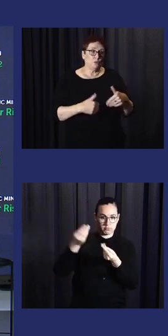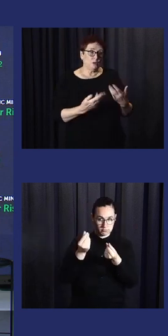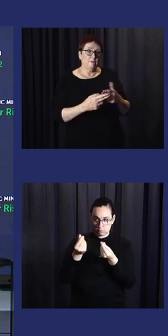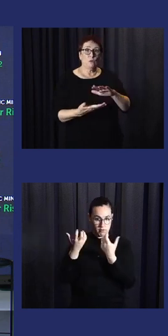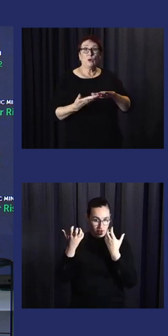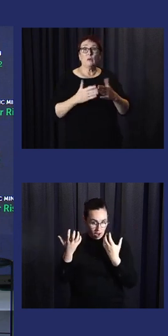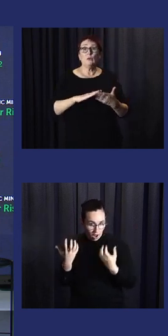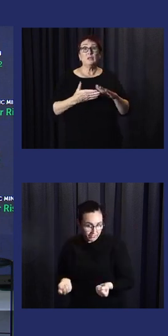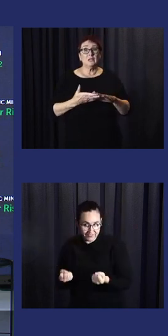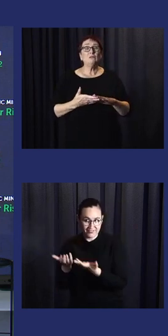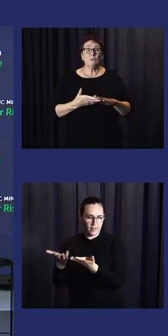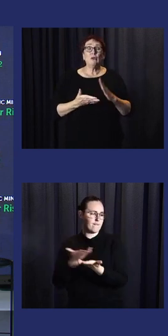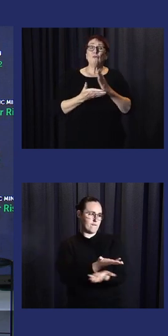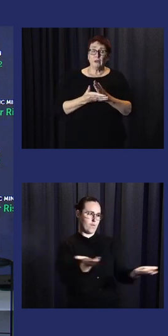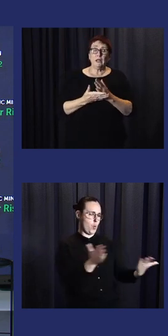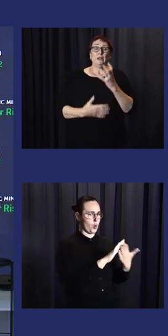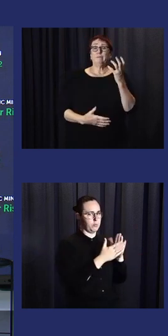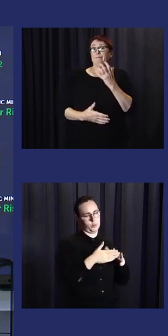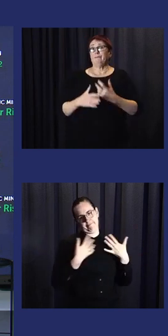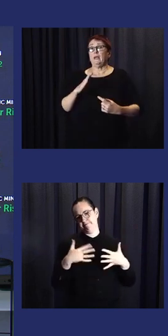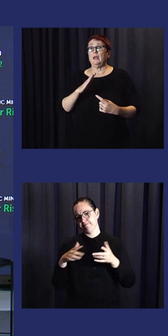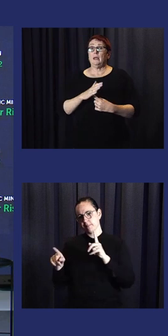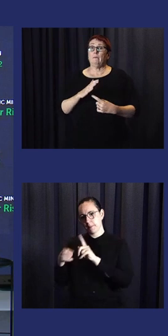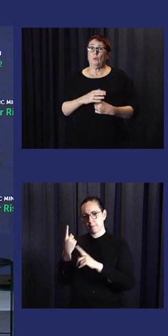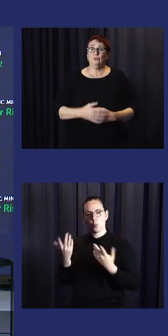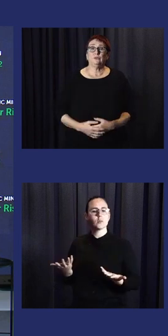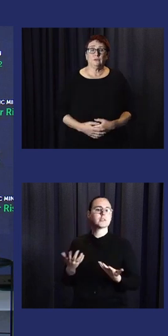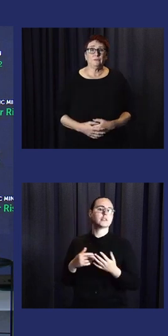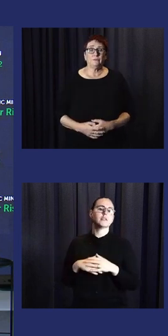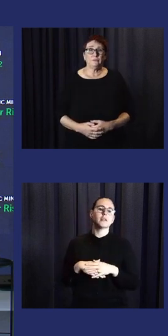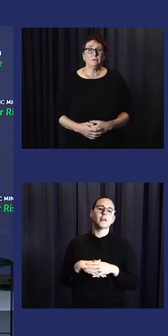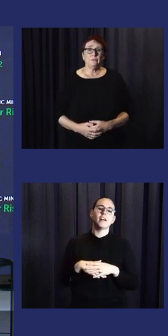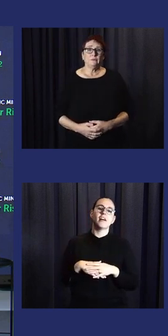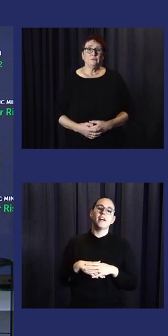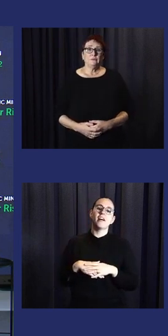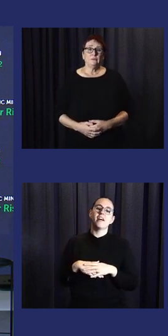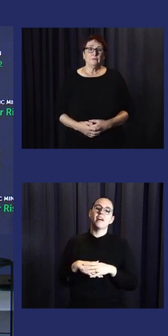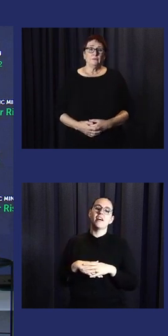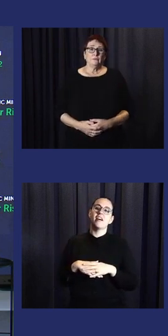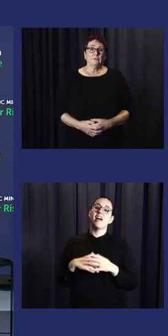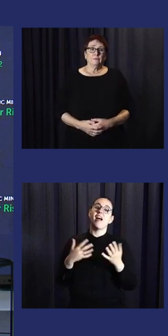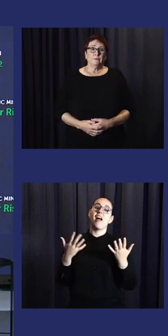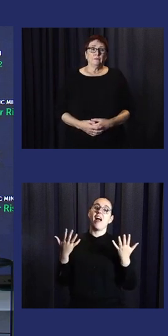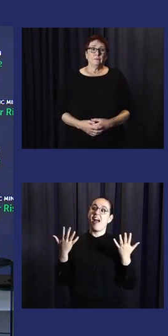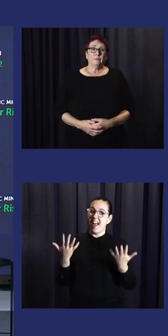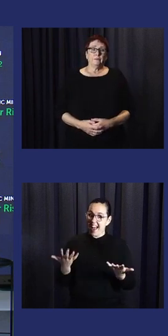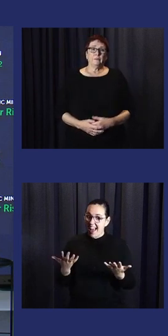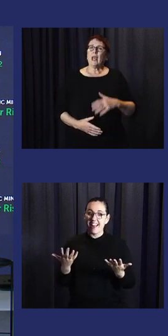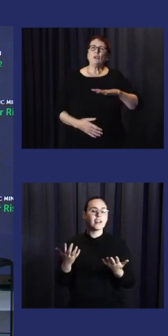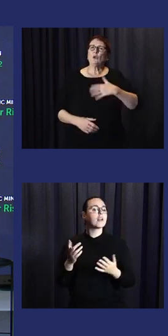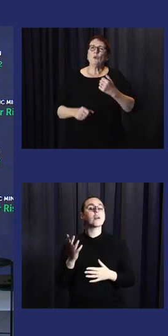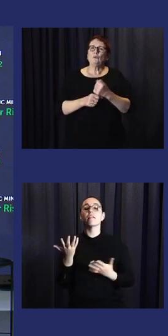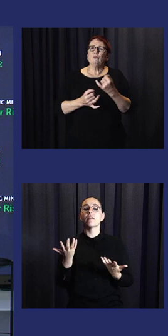is fundamentally important, and particularly, as I said, avoid creating new risks.